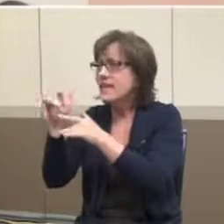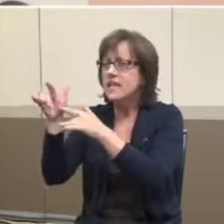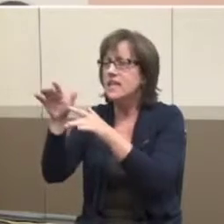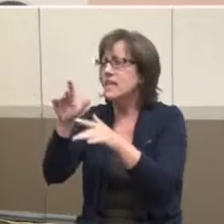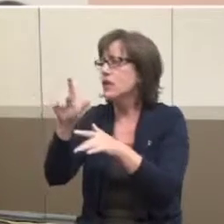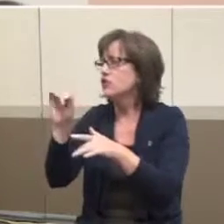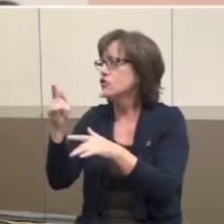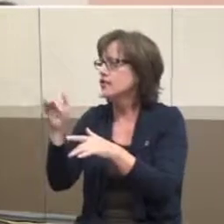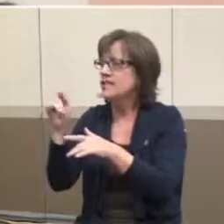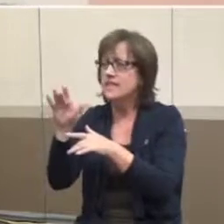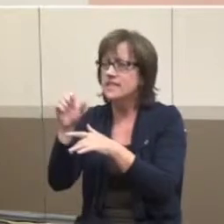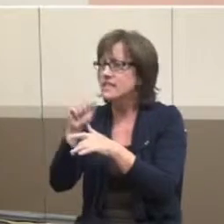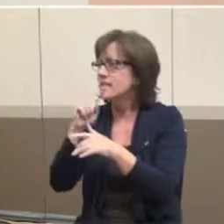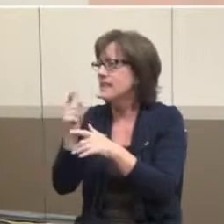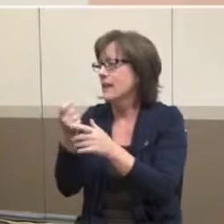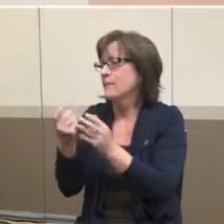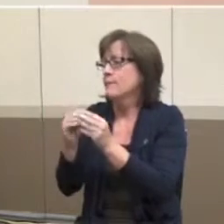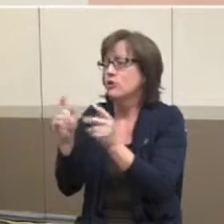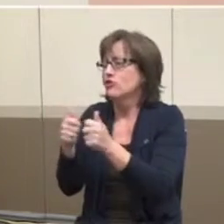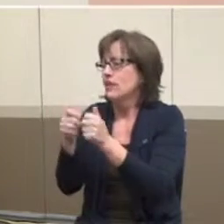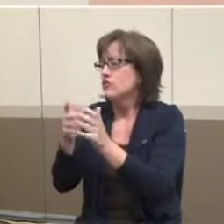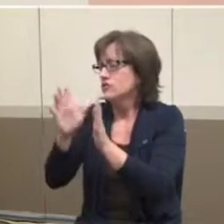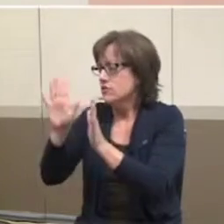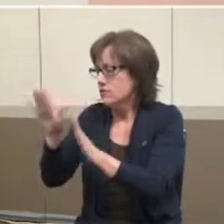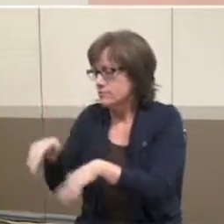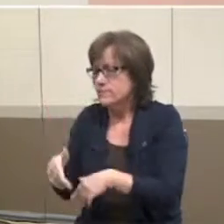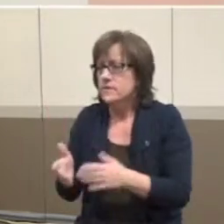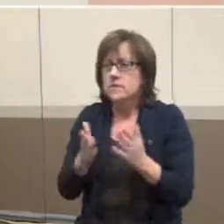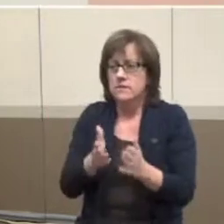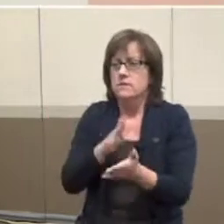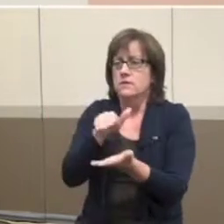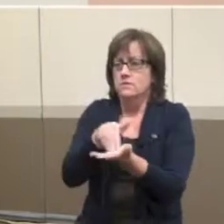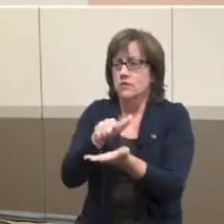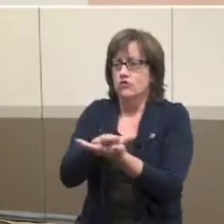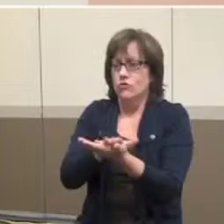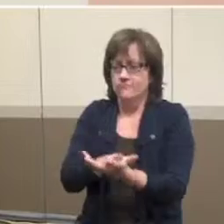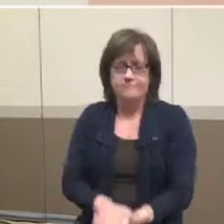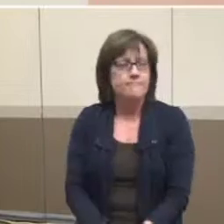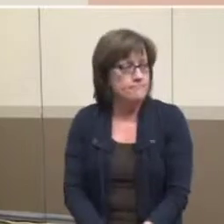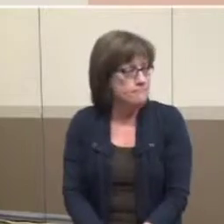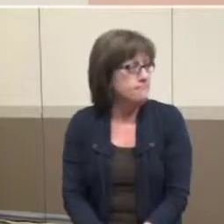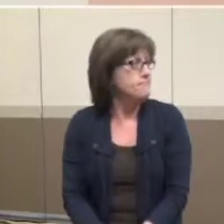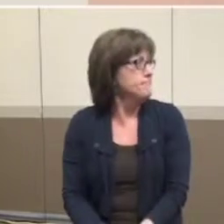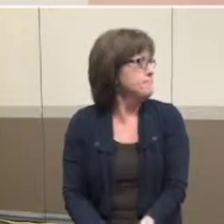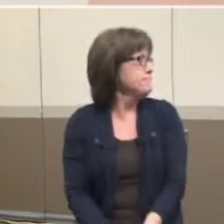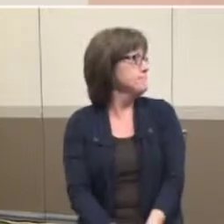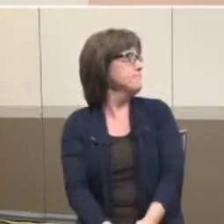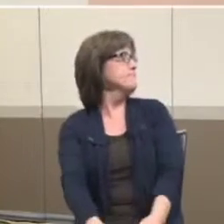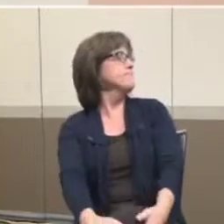that out would probably be a little bit more challenging. So let's go ahead and get started.